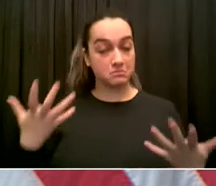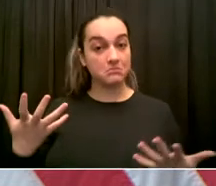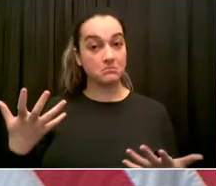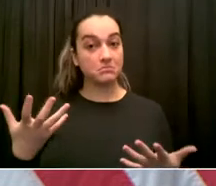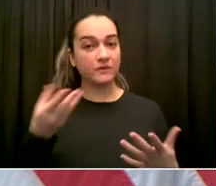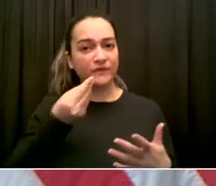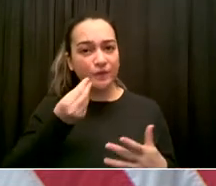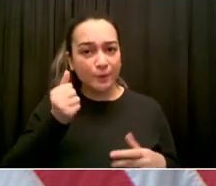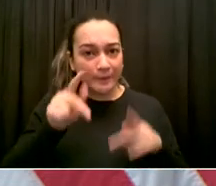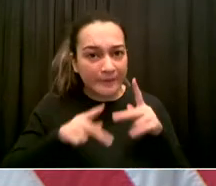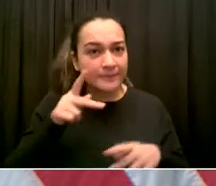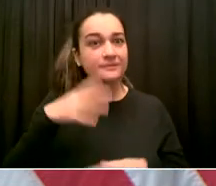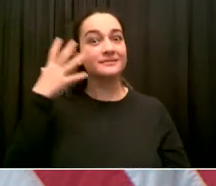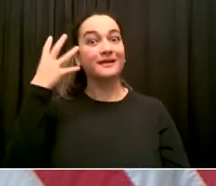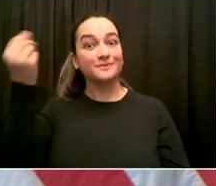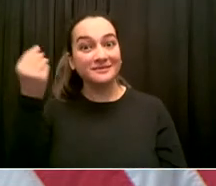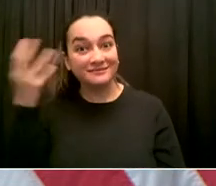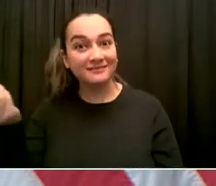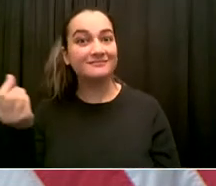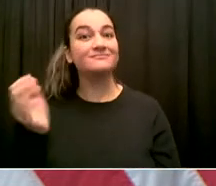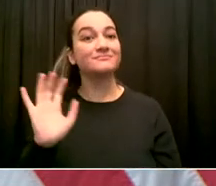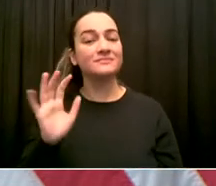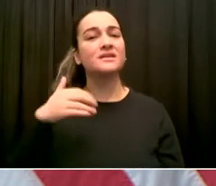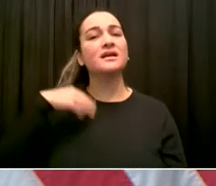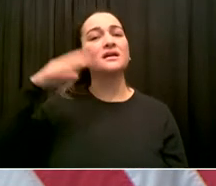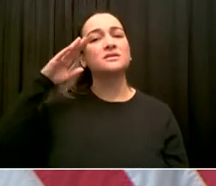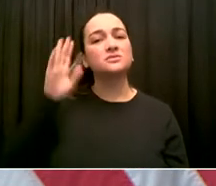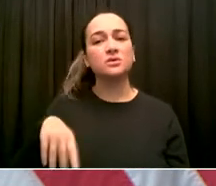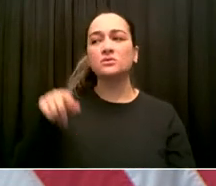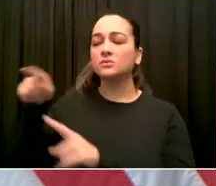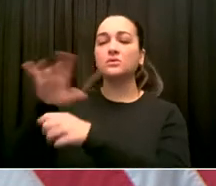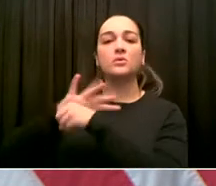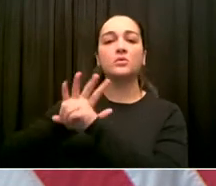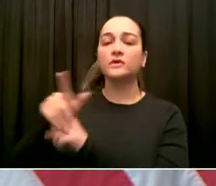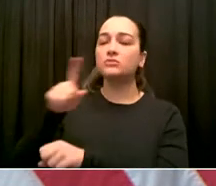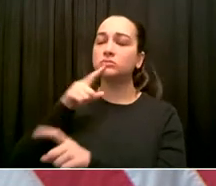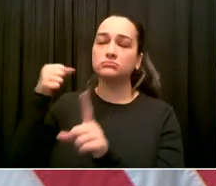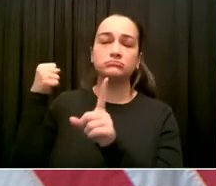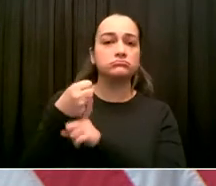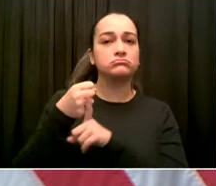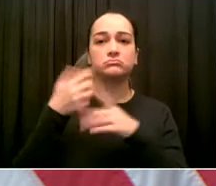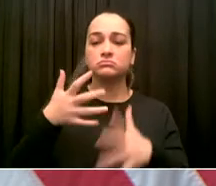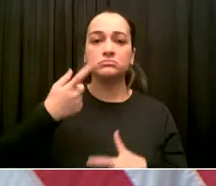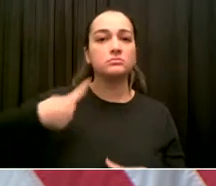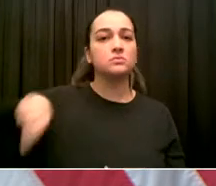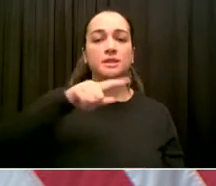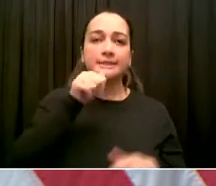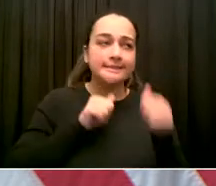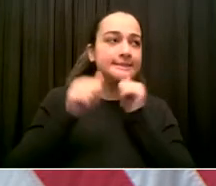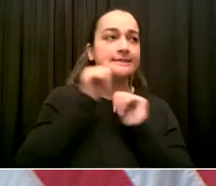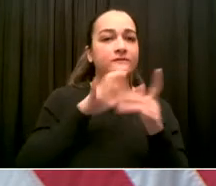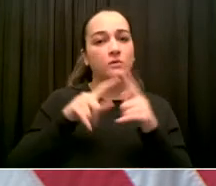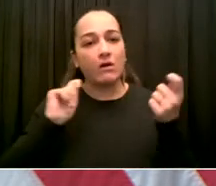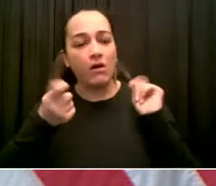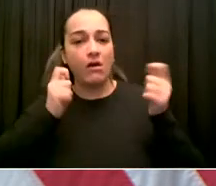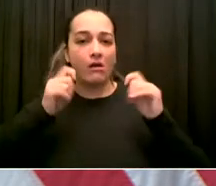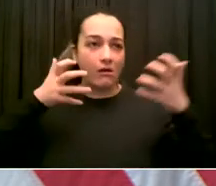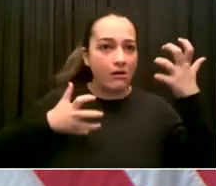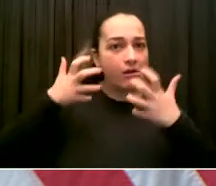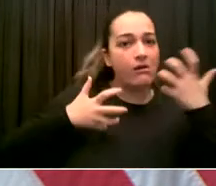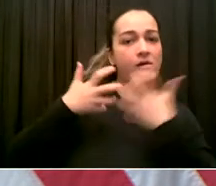against COVID is the most important thing right now. And remember that the virus hitches a ride on our